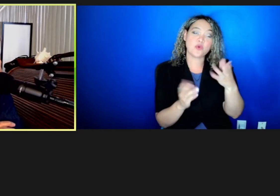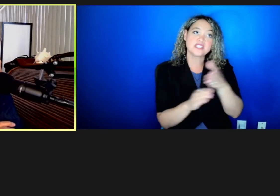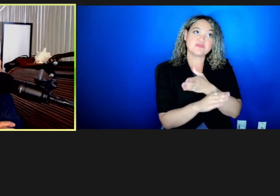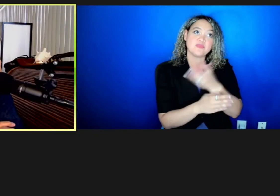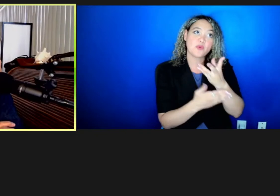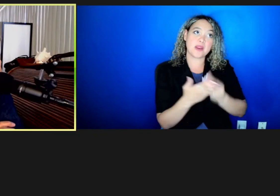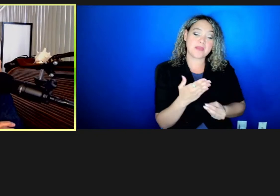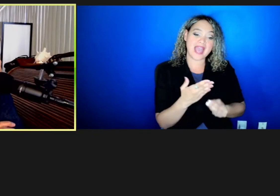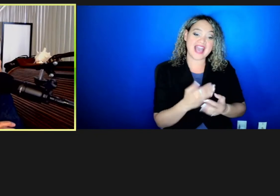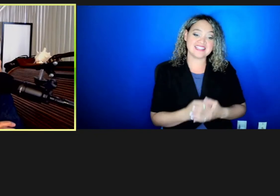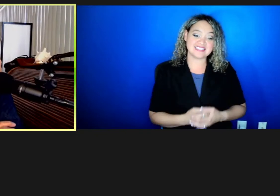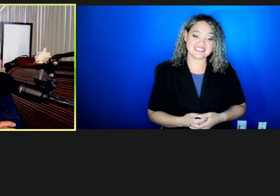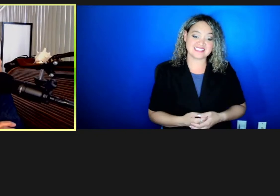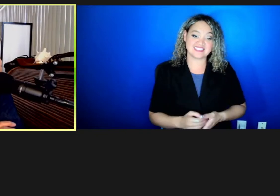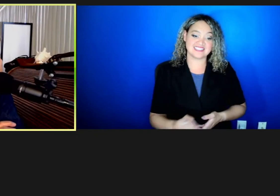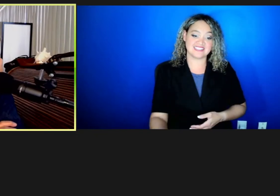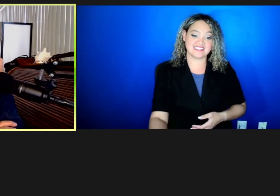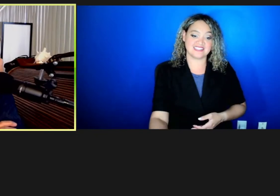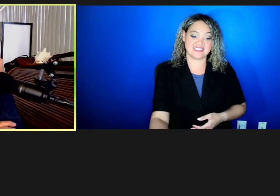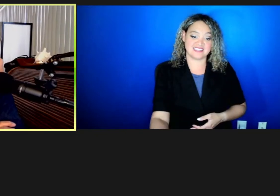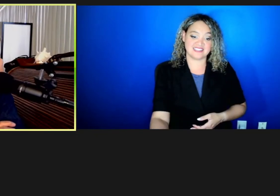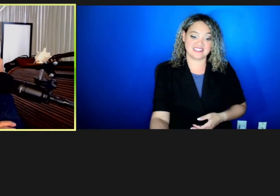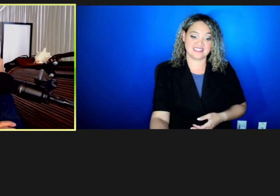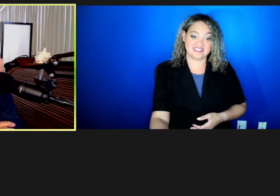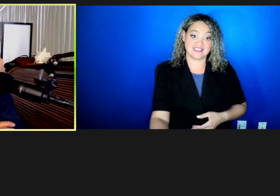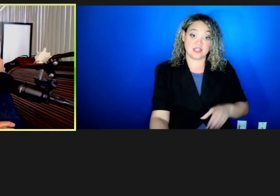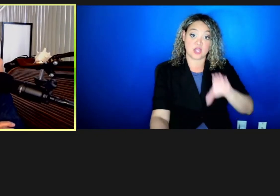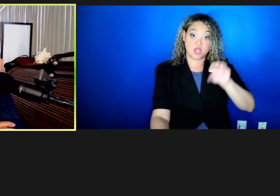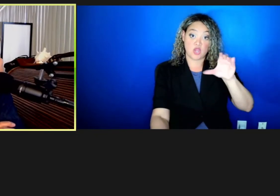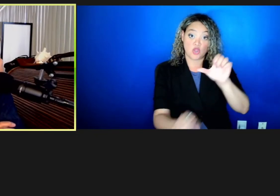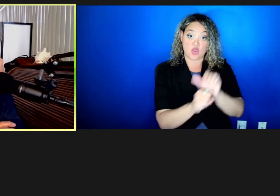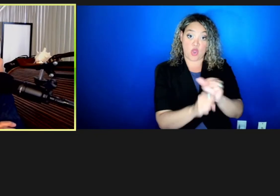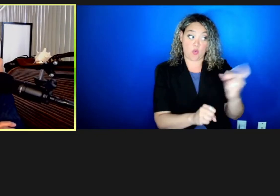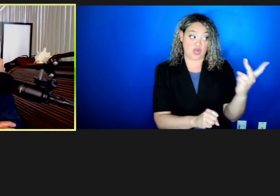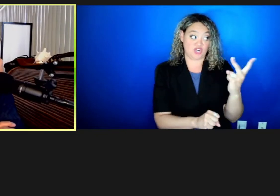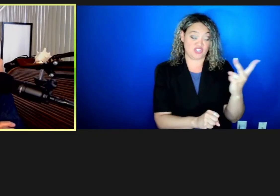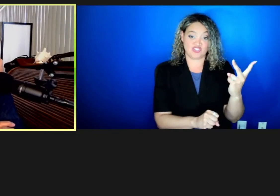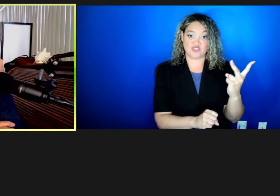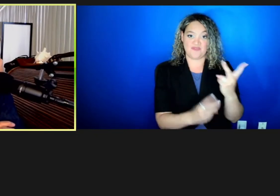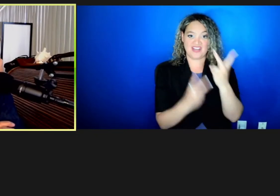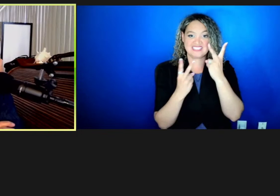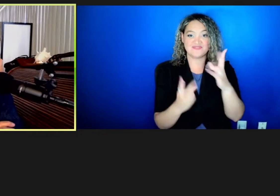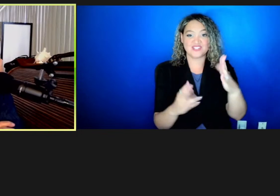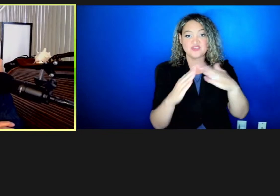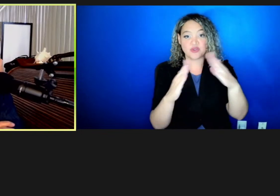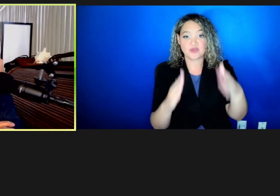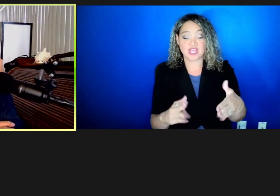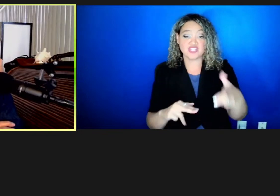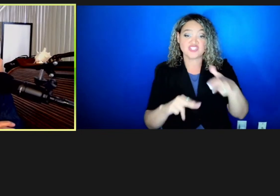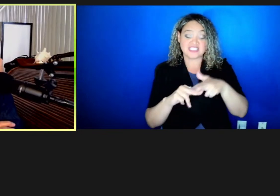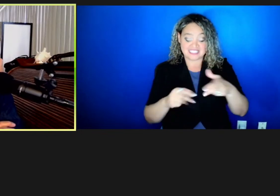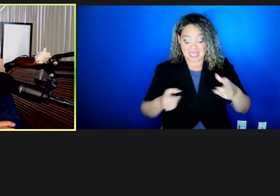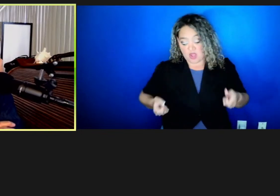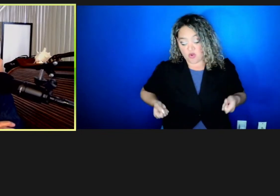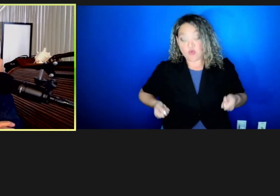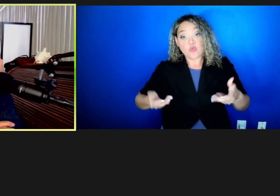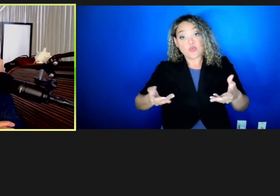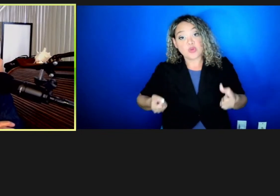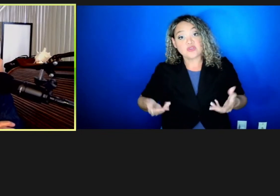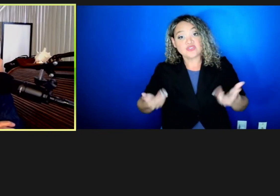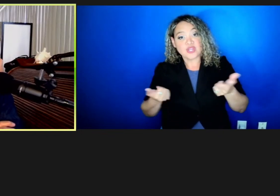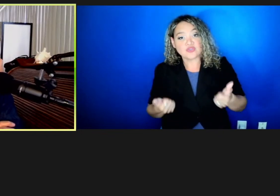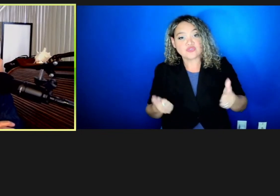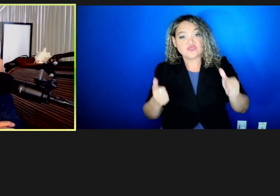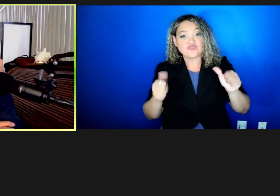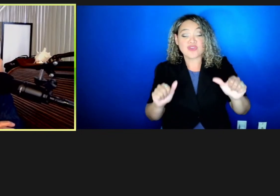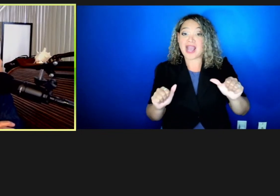passed. A coworker and I visited her at her home, where she sat in her wheelchair and tried to put on